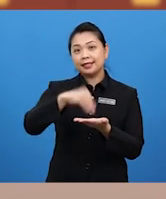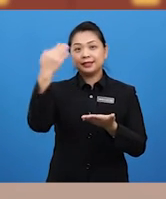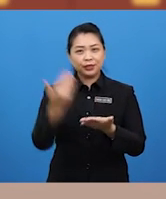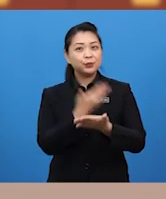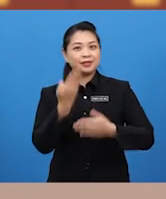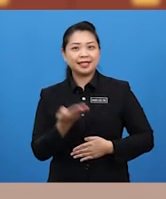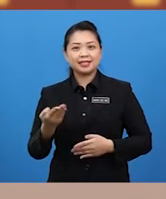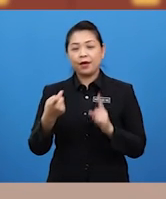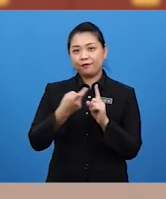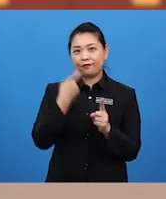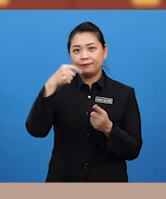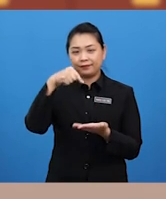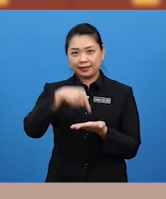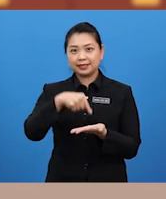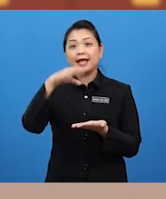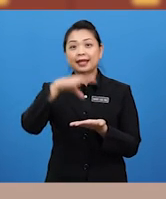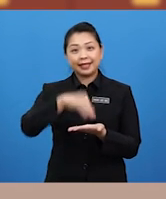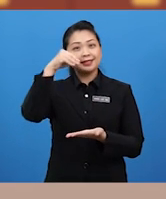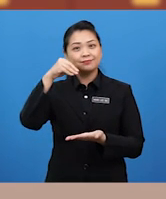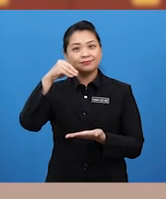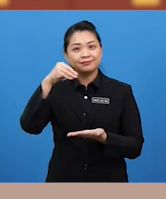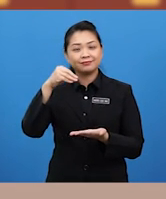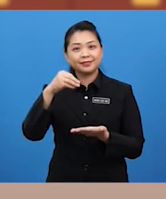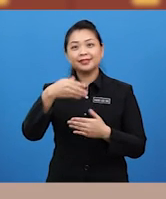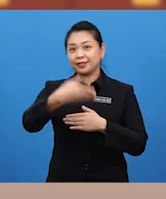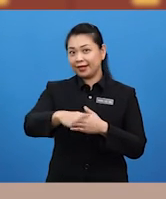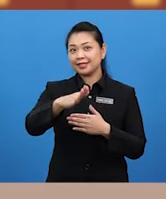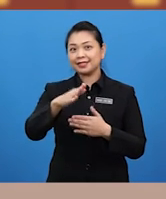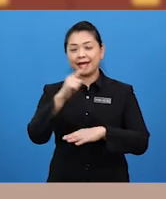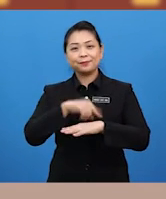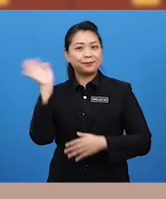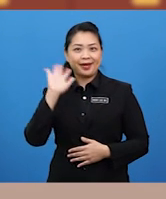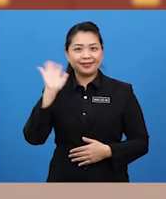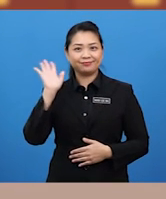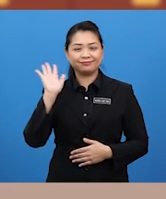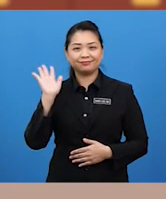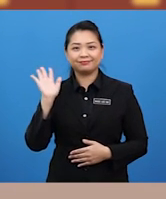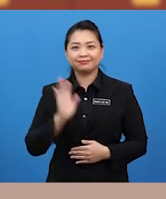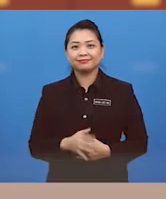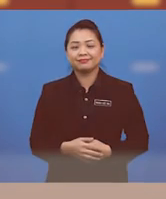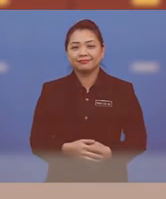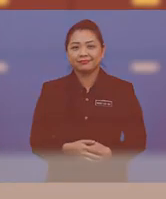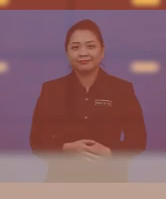learn new things from this lesson. Till next time, Bye-bye.